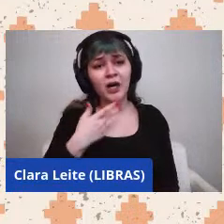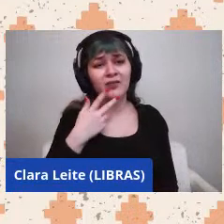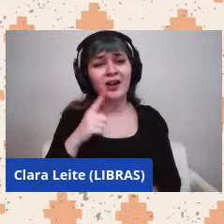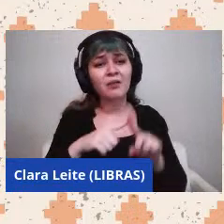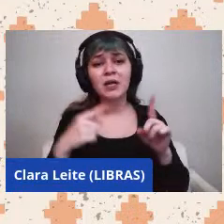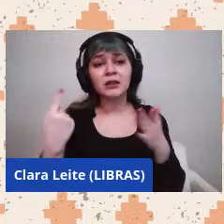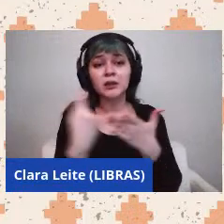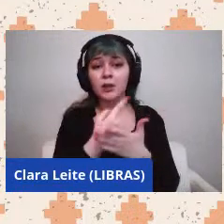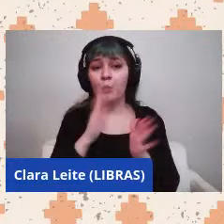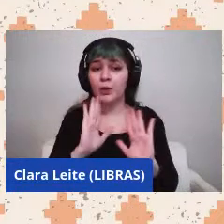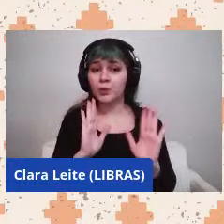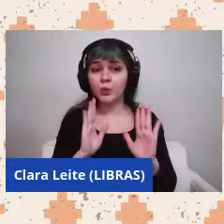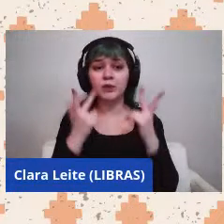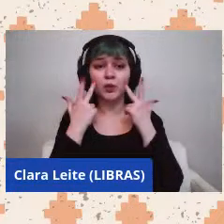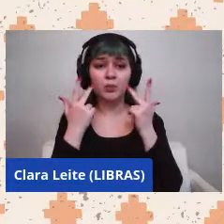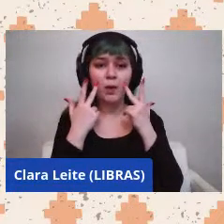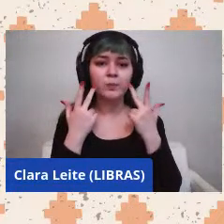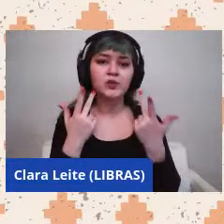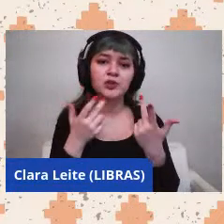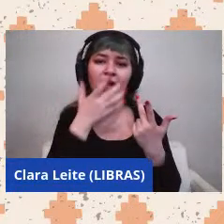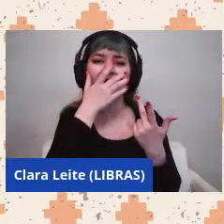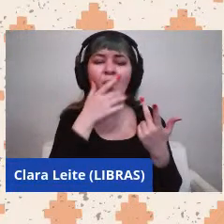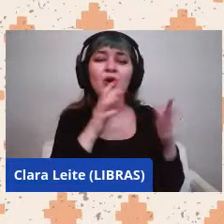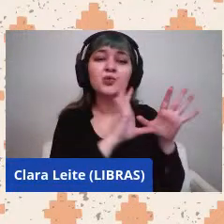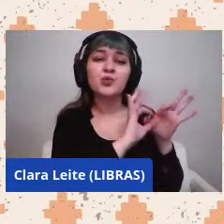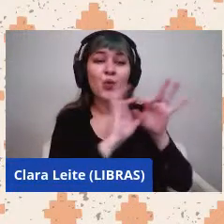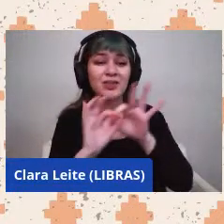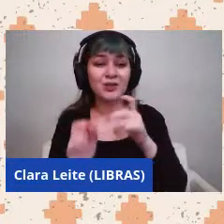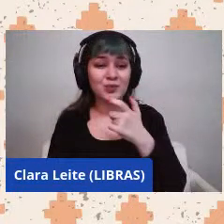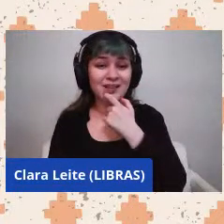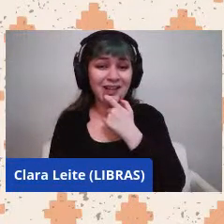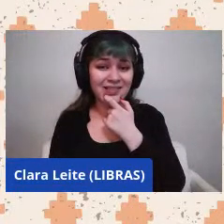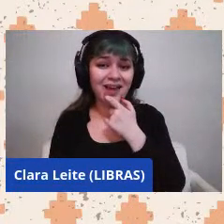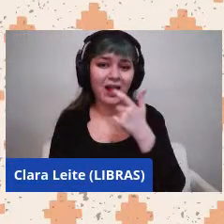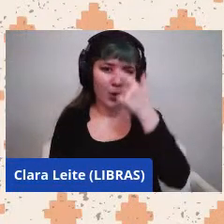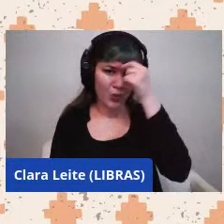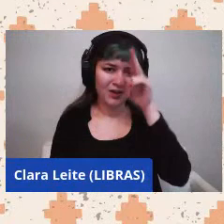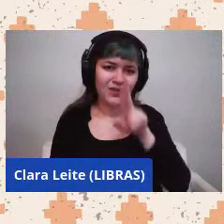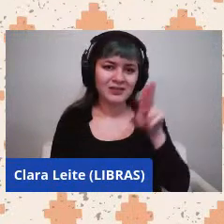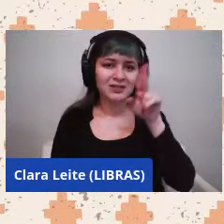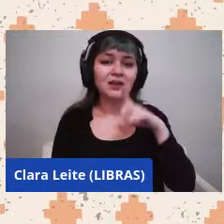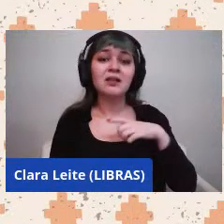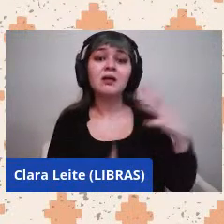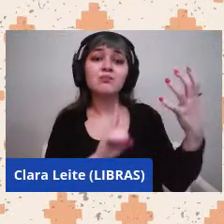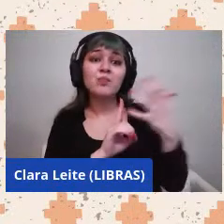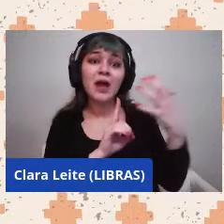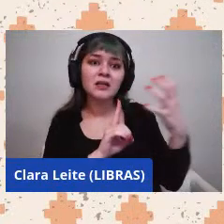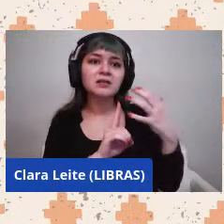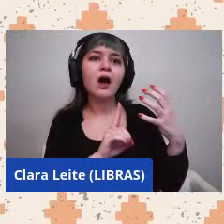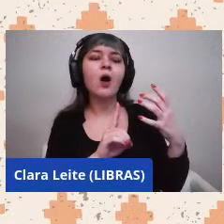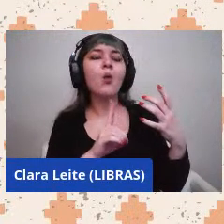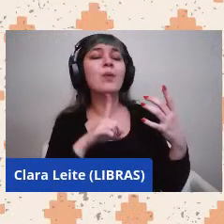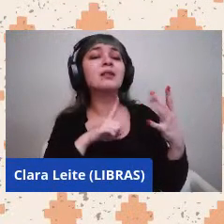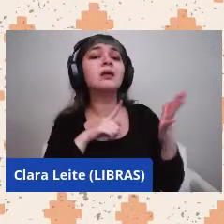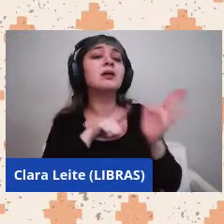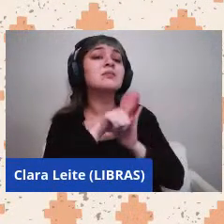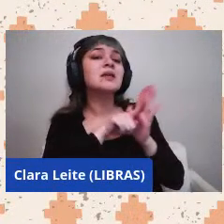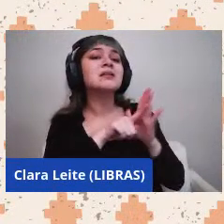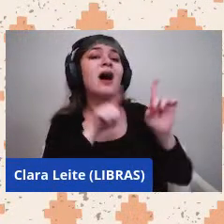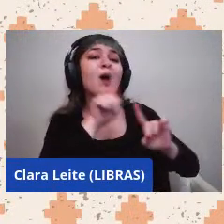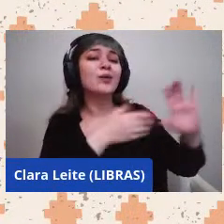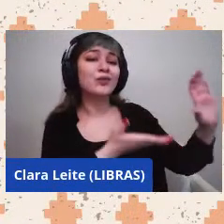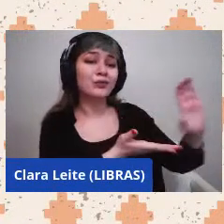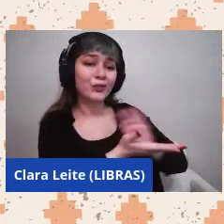it. And I think also within the English context, within universities, there's often a pressure to bring in funded